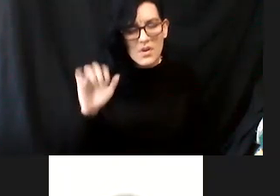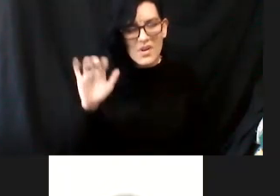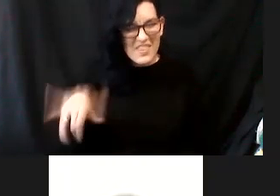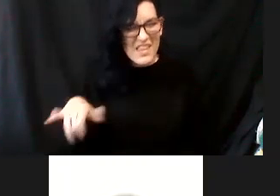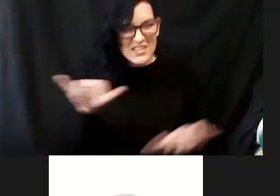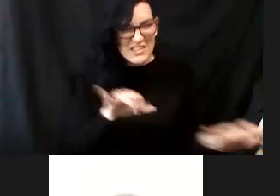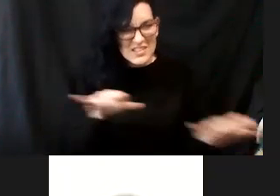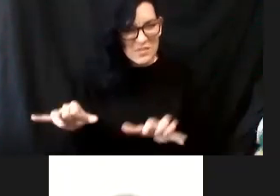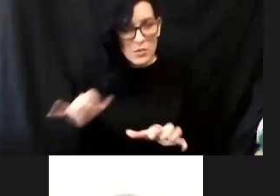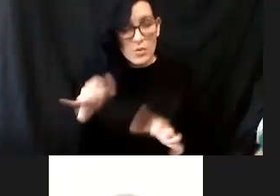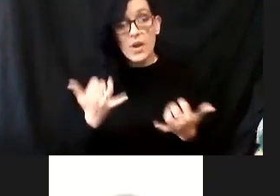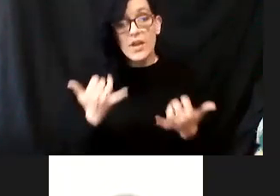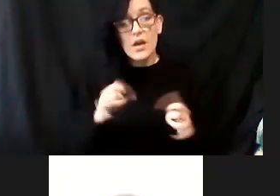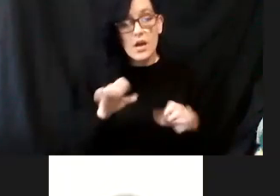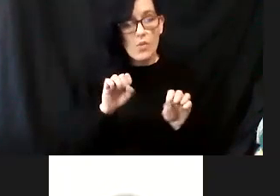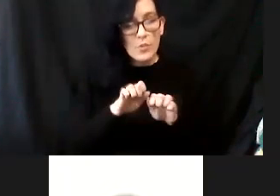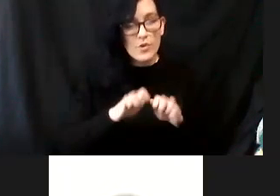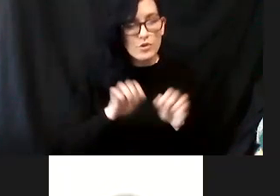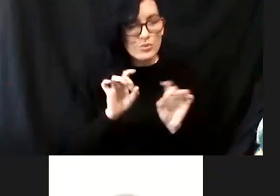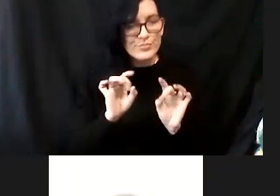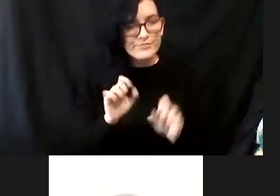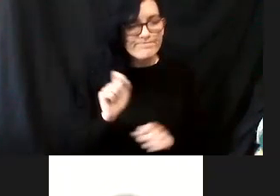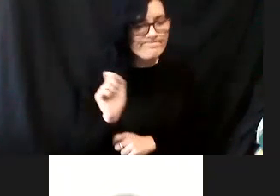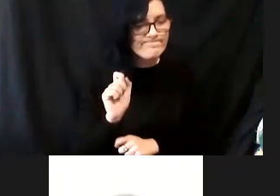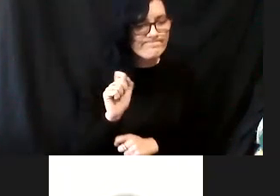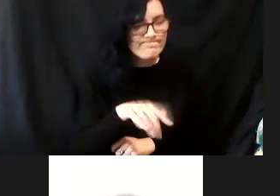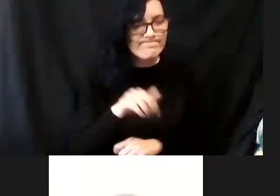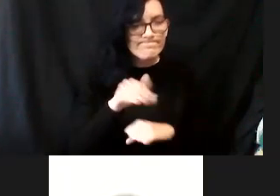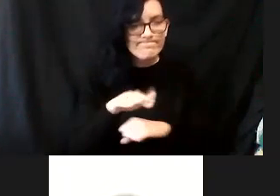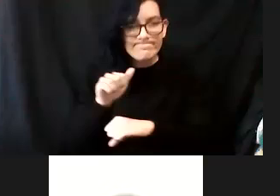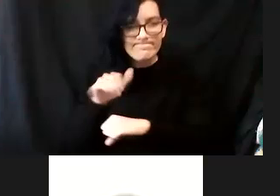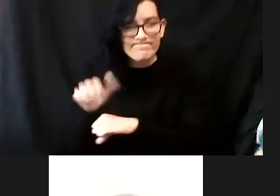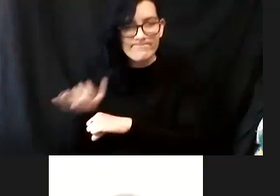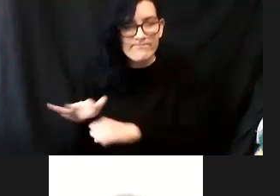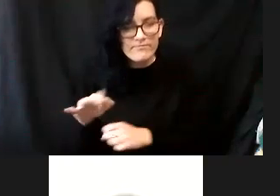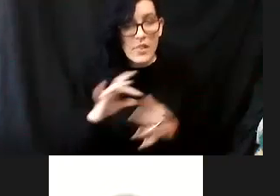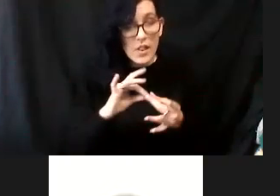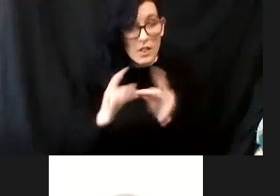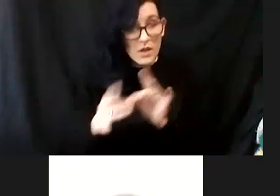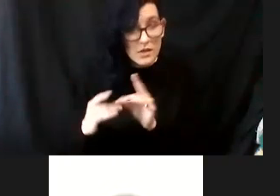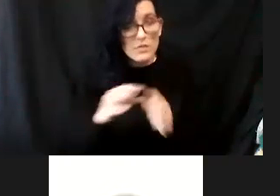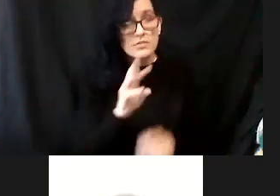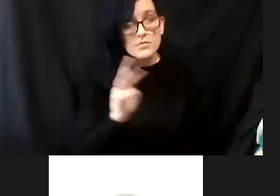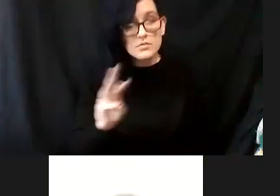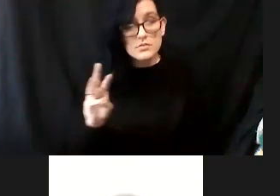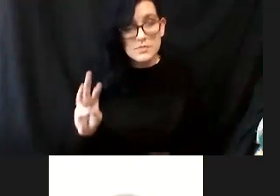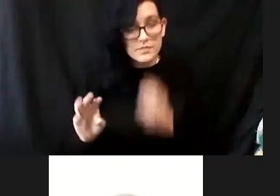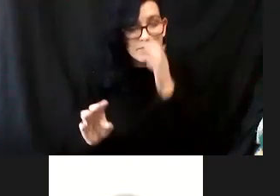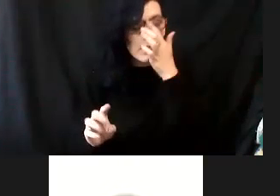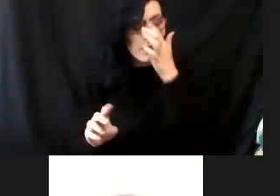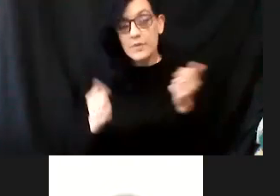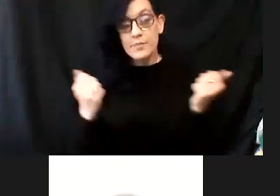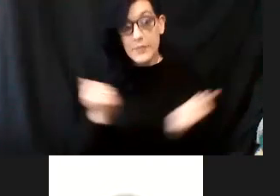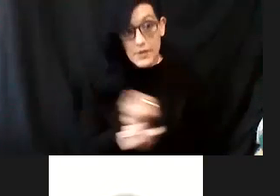information on how you can do this. So like with anything, with the password these days, if you forget your username, you forget